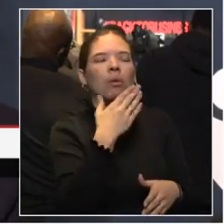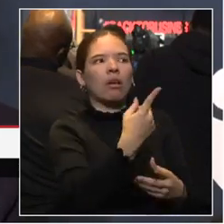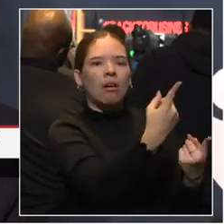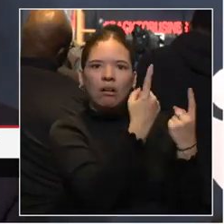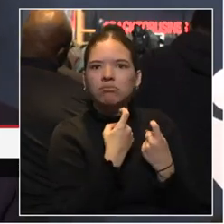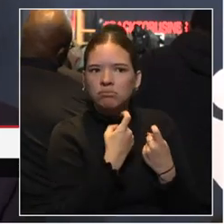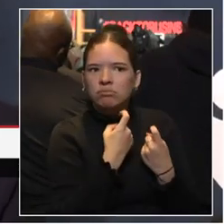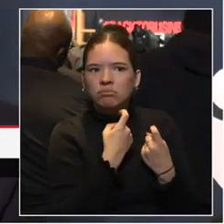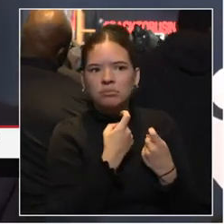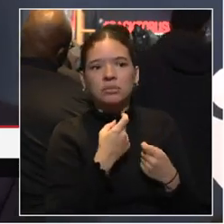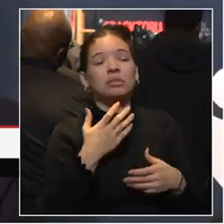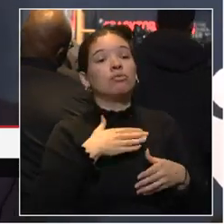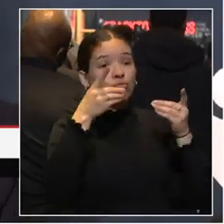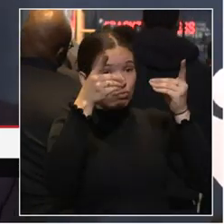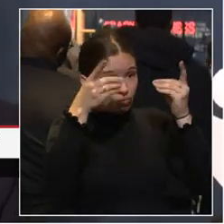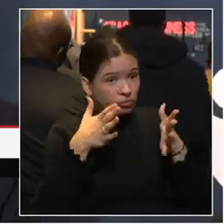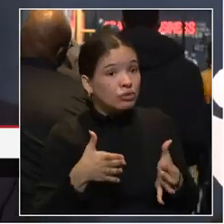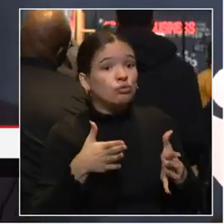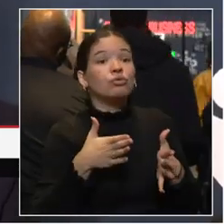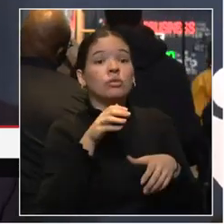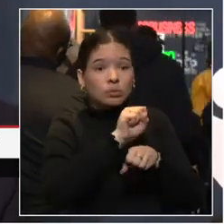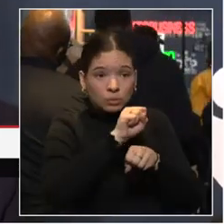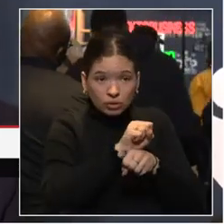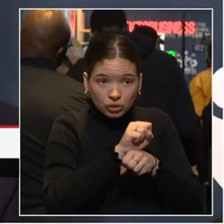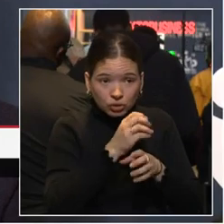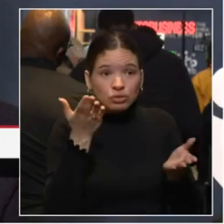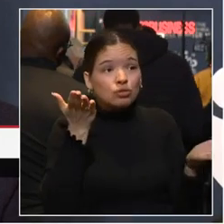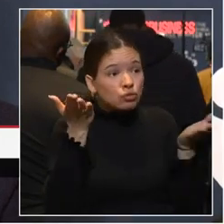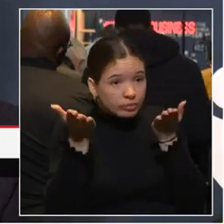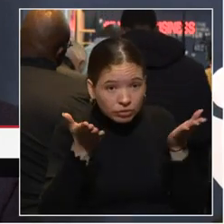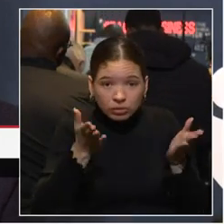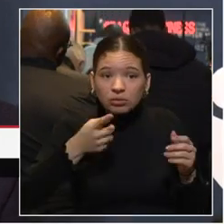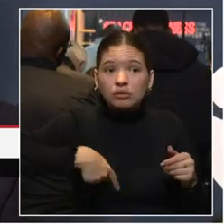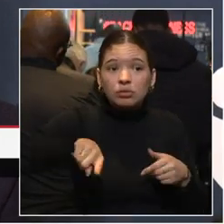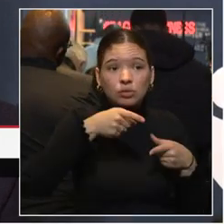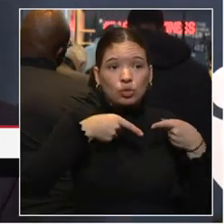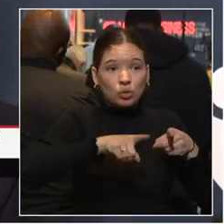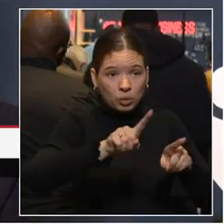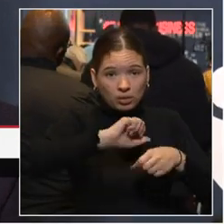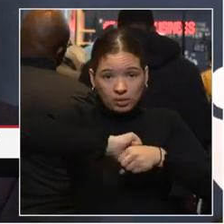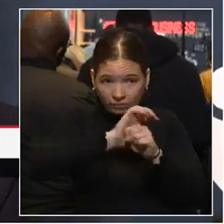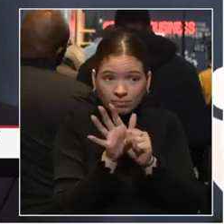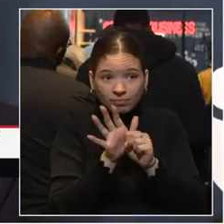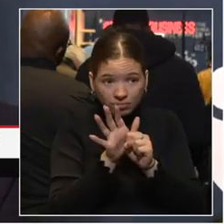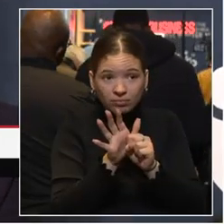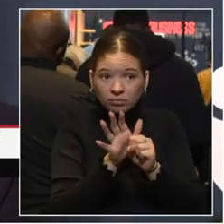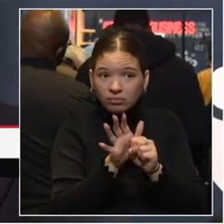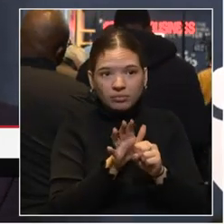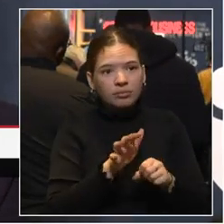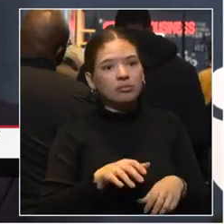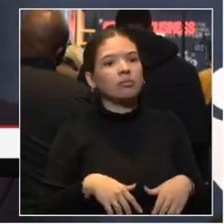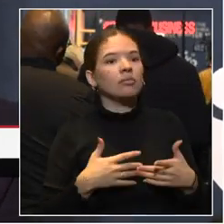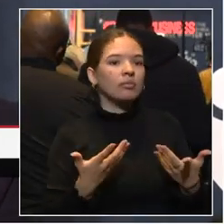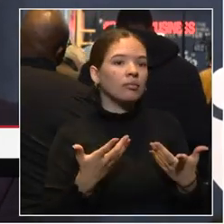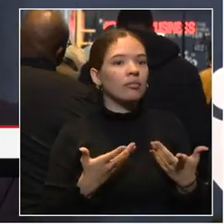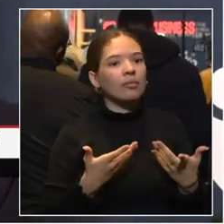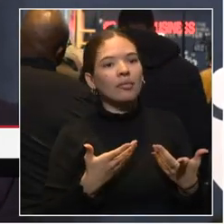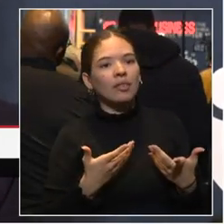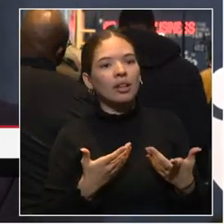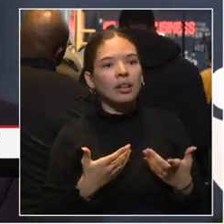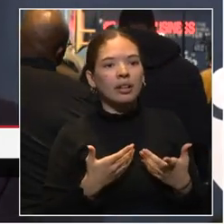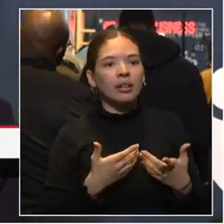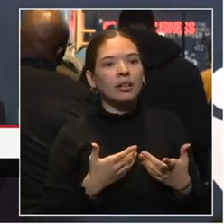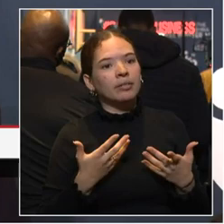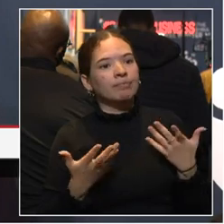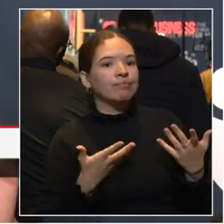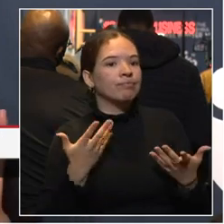our director of employment services during the pandemic, and you don't hear much talk about this, because